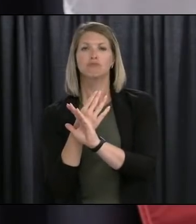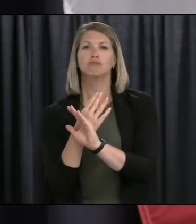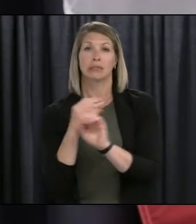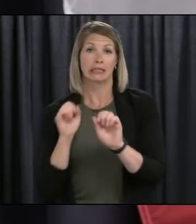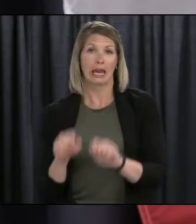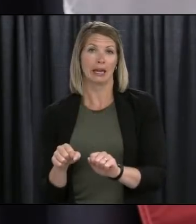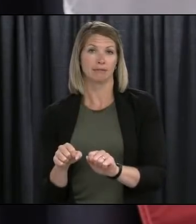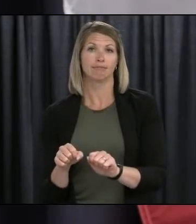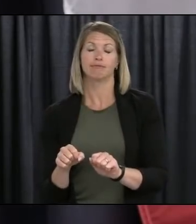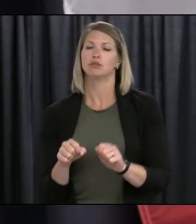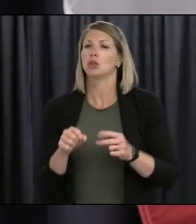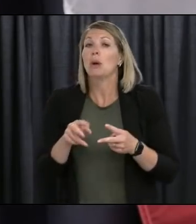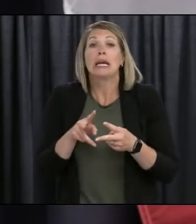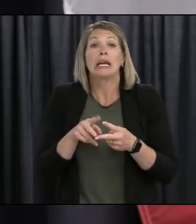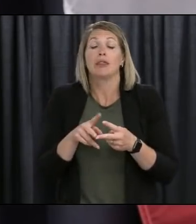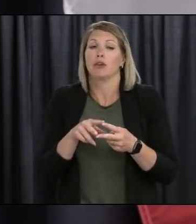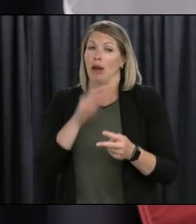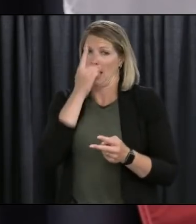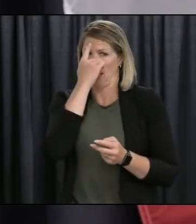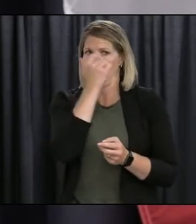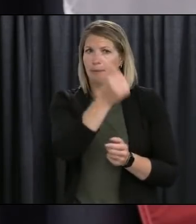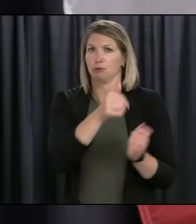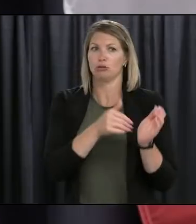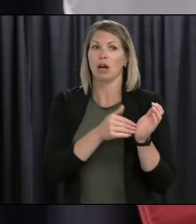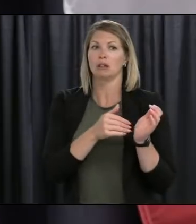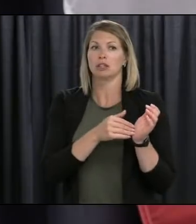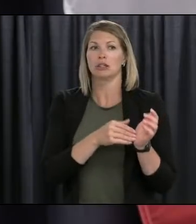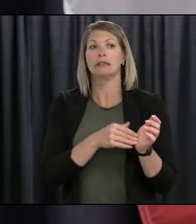face-to-face examination or discussion is warranted.